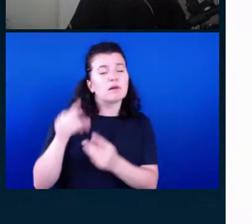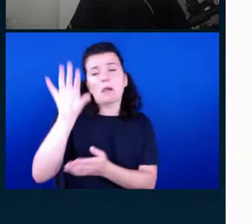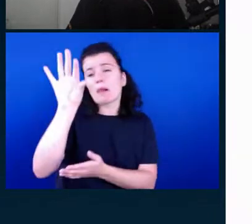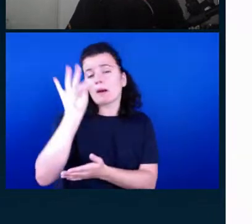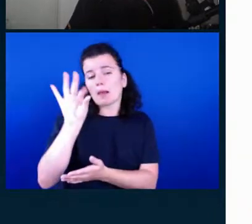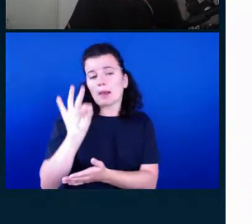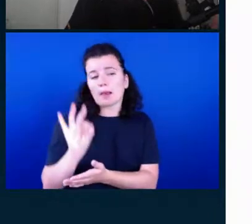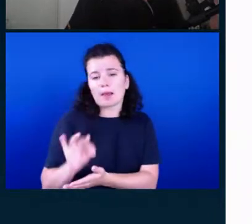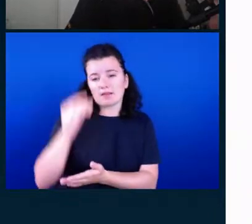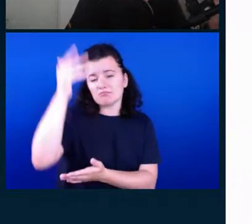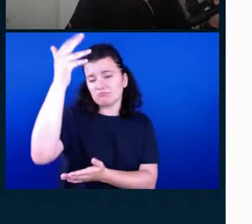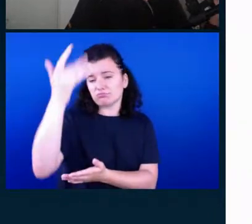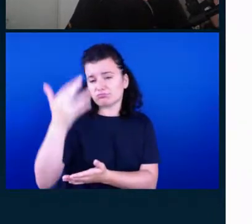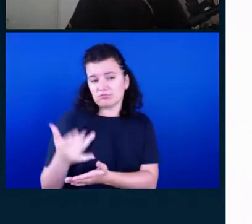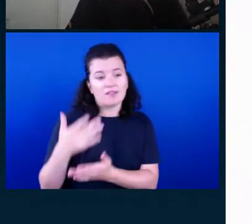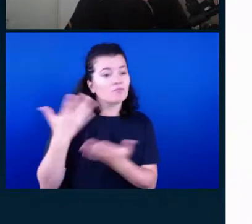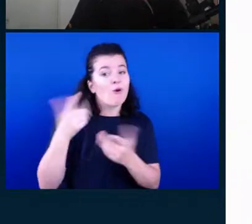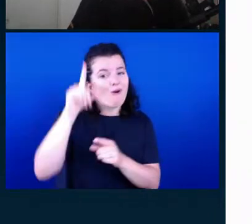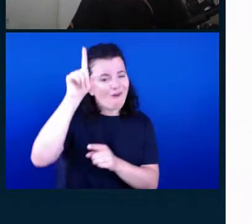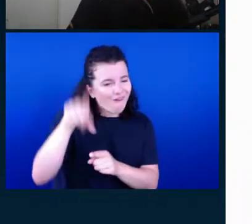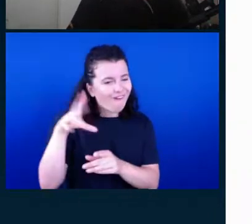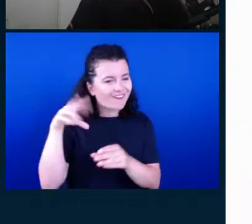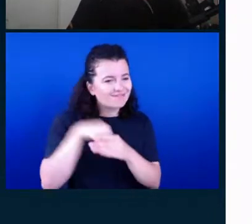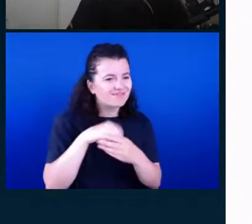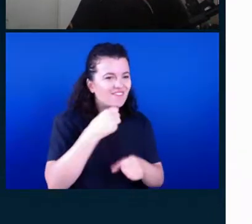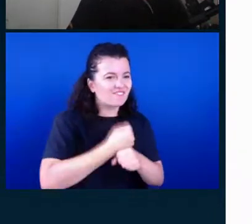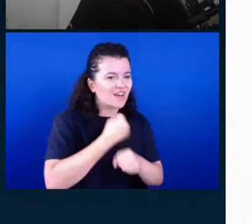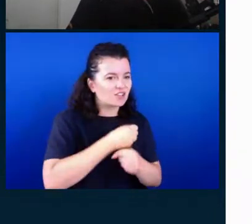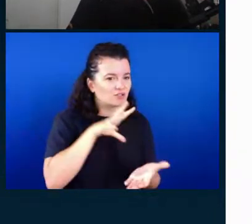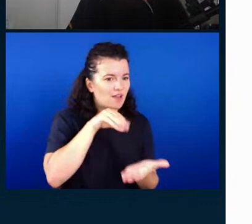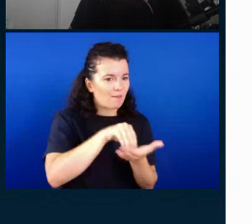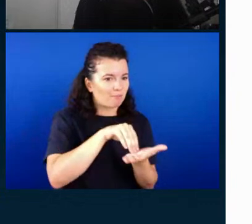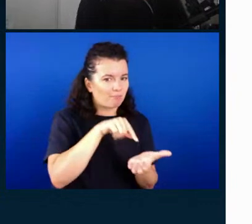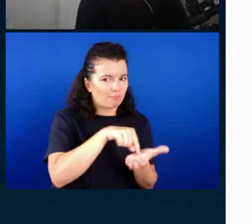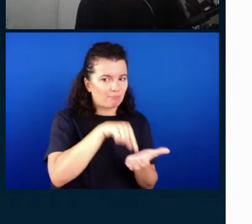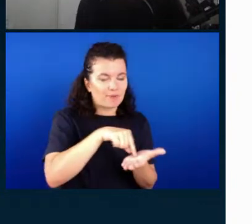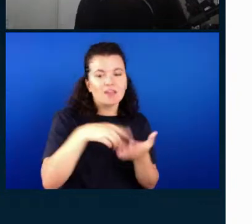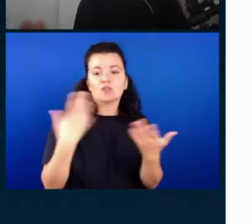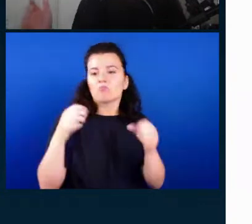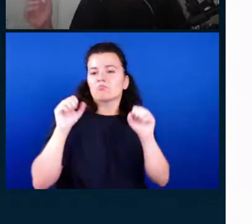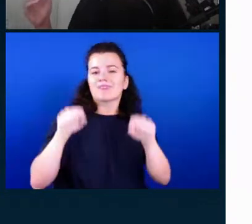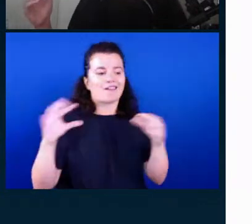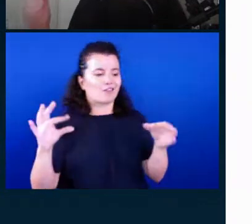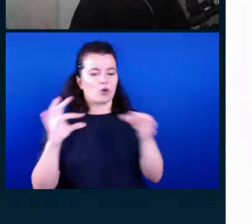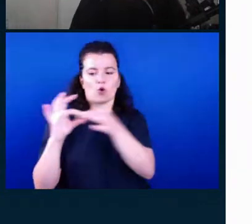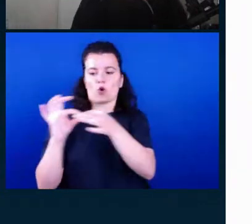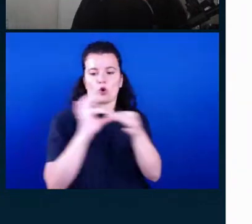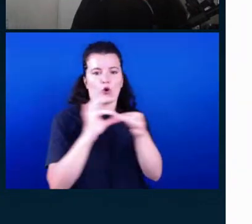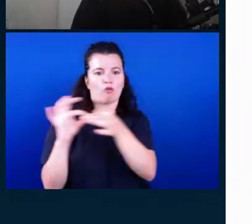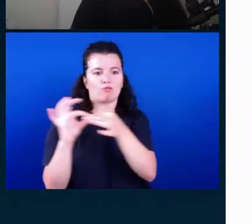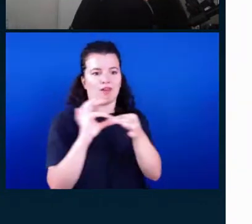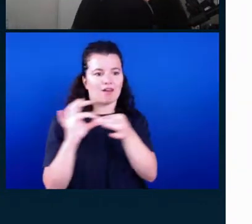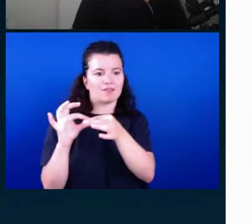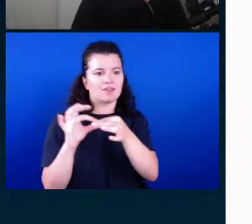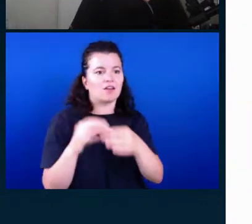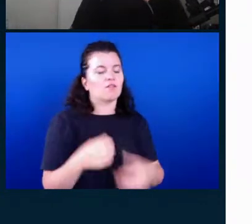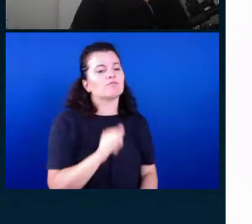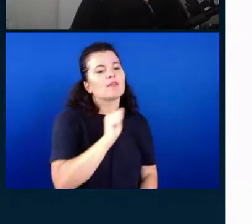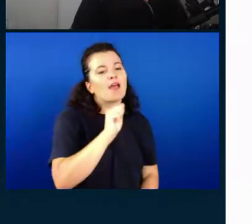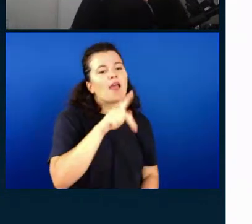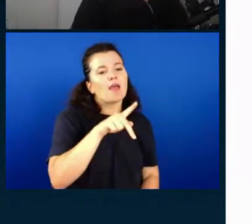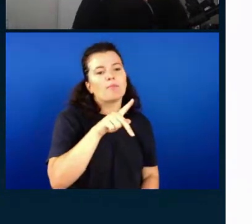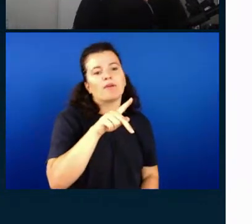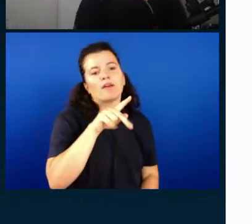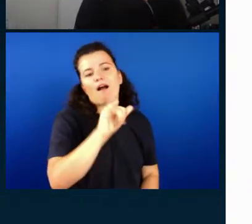with that function app and create that connection. So you do not have to worry about having API keys